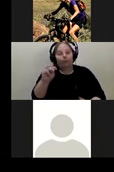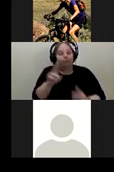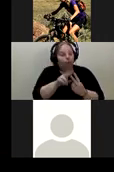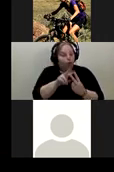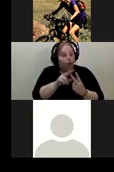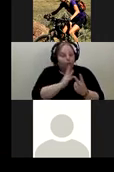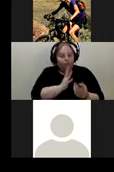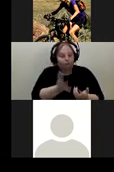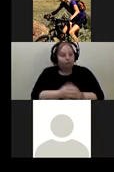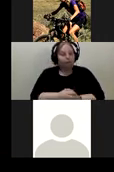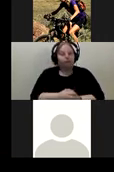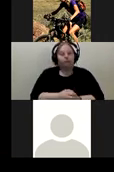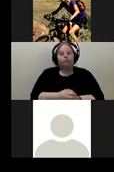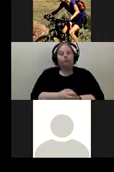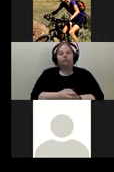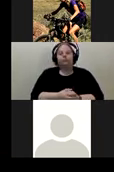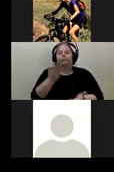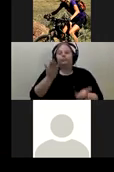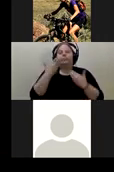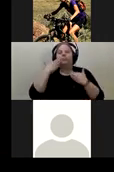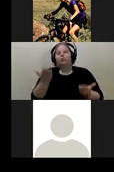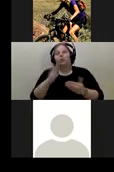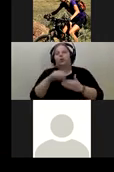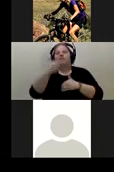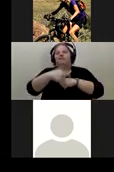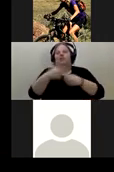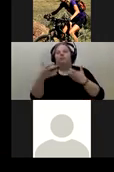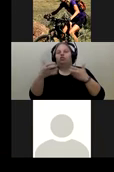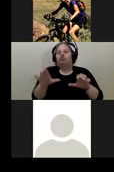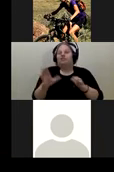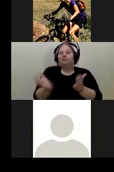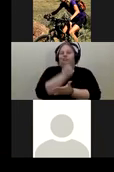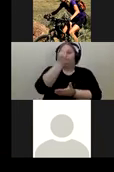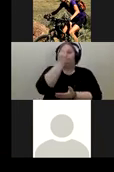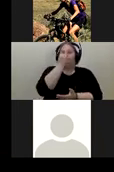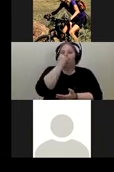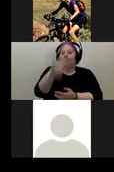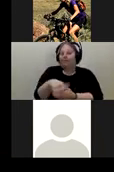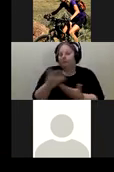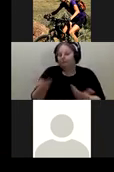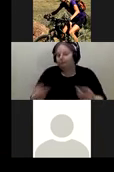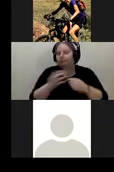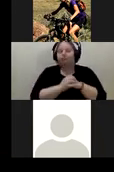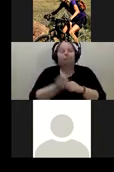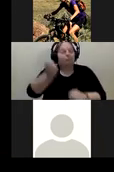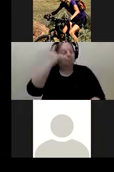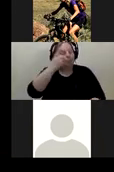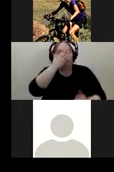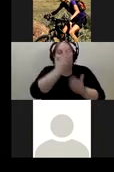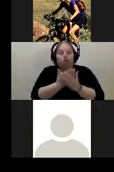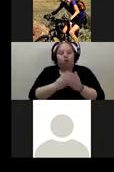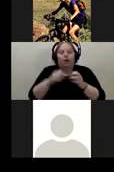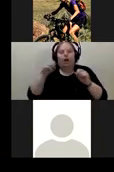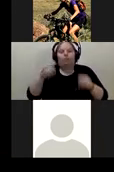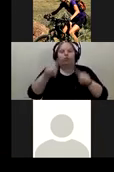You might not know when you're going to have the chance to get another piece that's delicious. I get it. It's a golden opportunity, right? Oh,